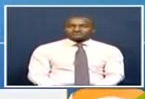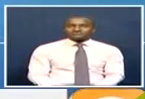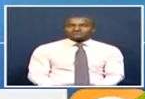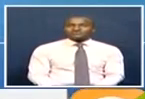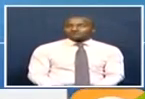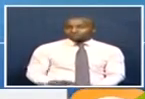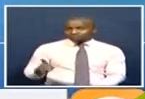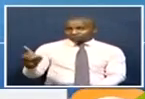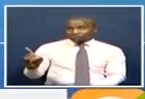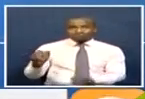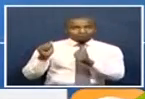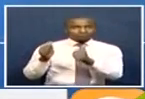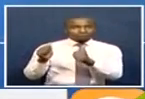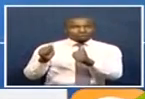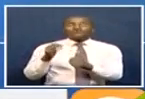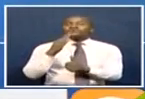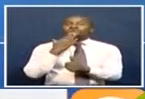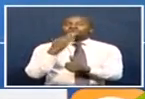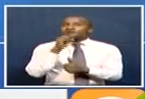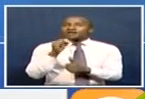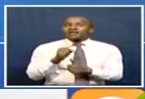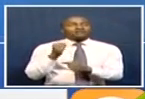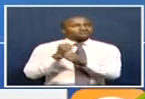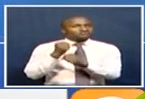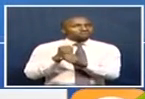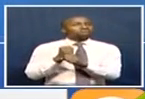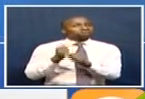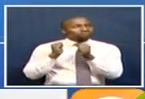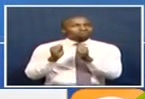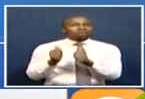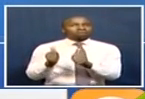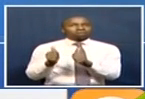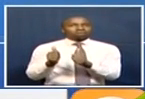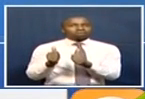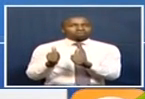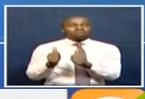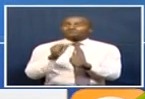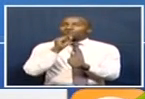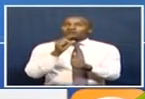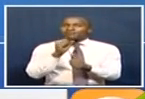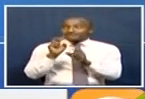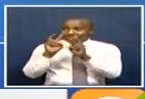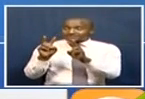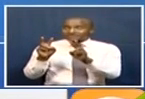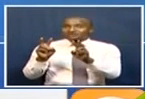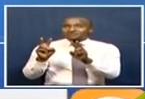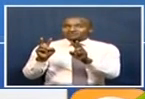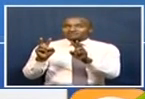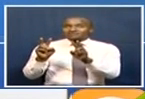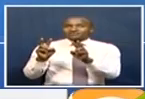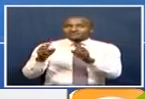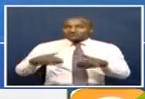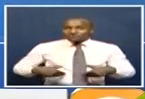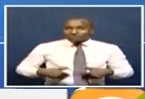credit. He, as Luya Elder, did what people thought was impossible. What an old man can see while sitting, a young